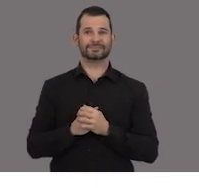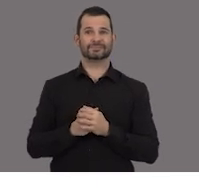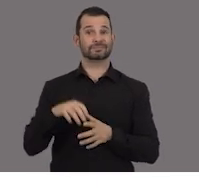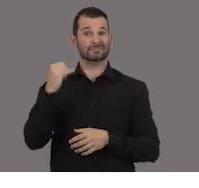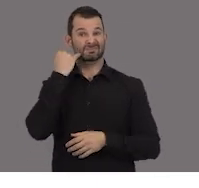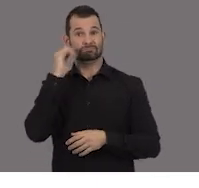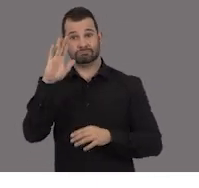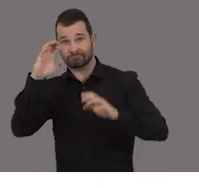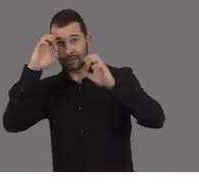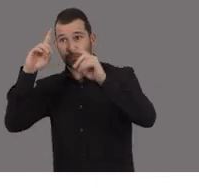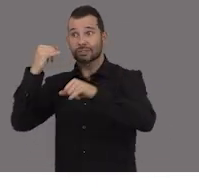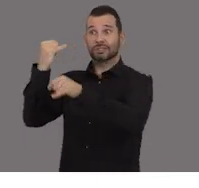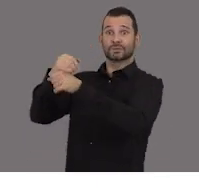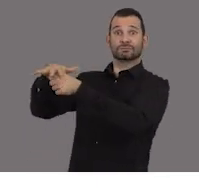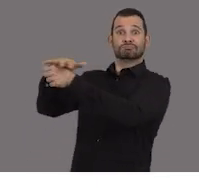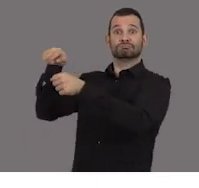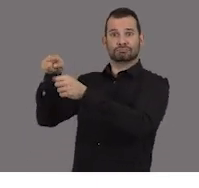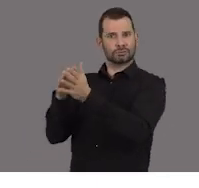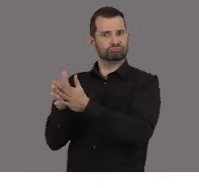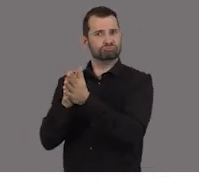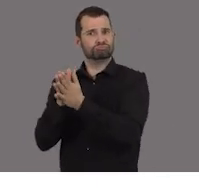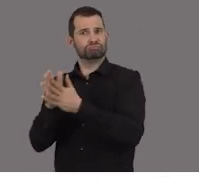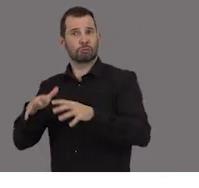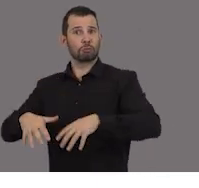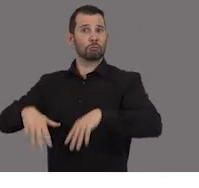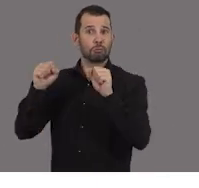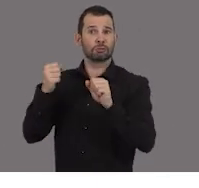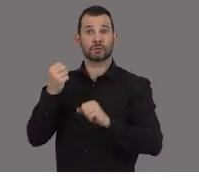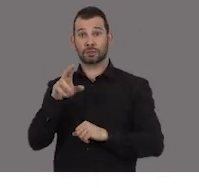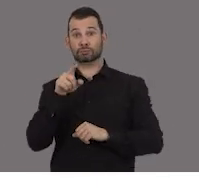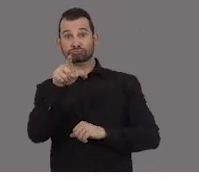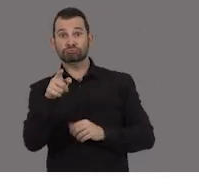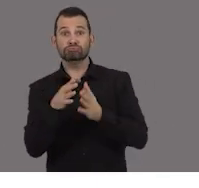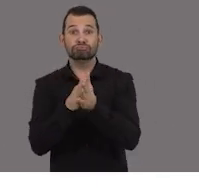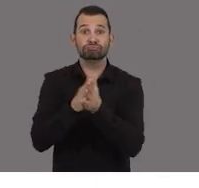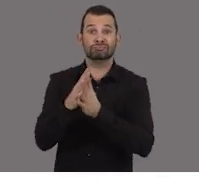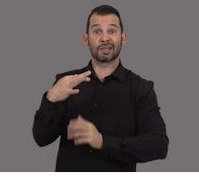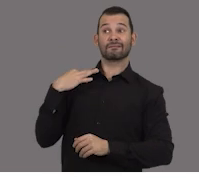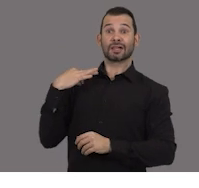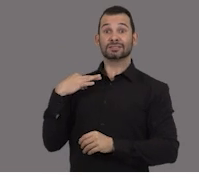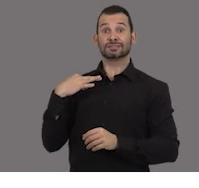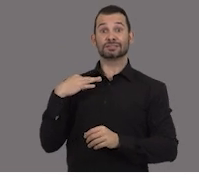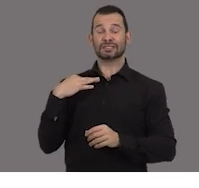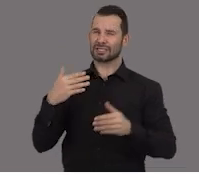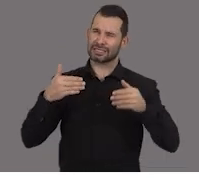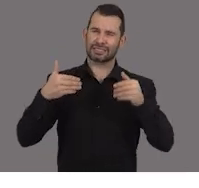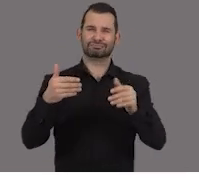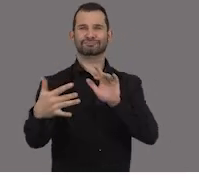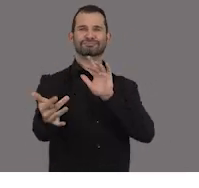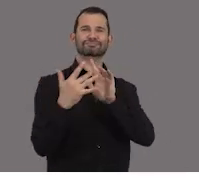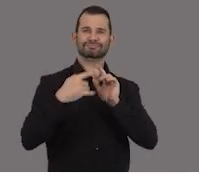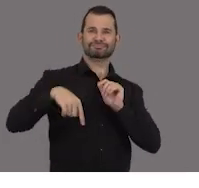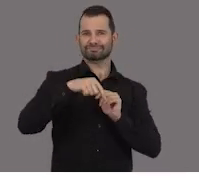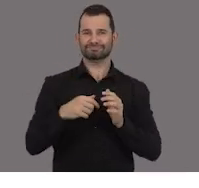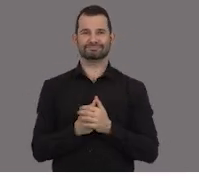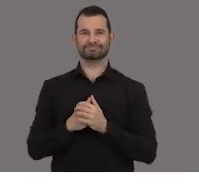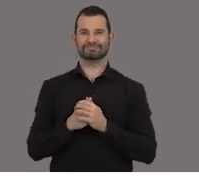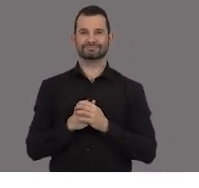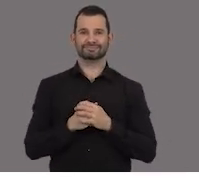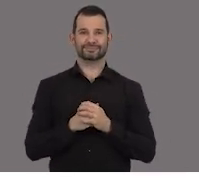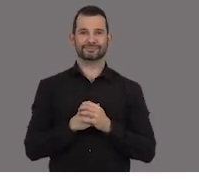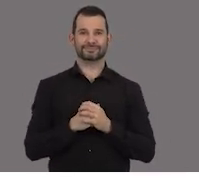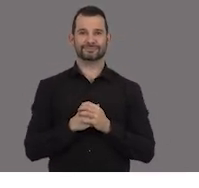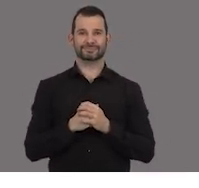host their own clinics. If your educational institution is interested in hosting, or if you